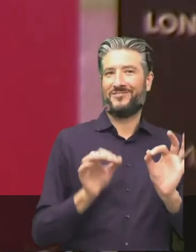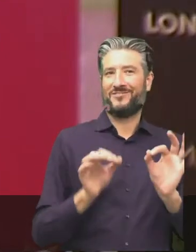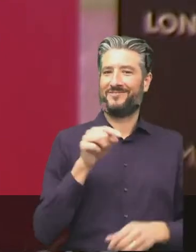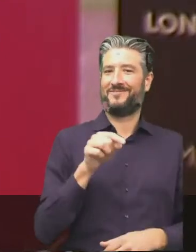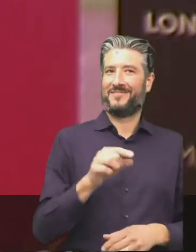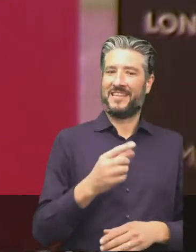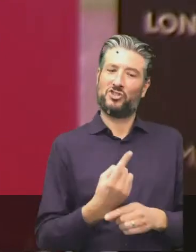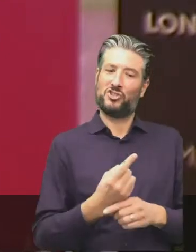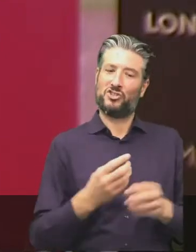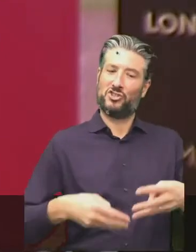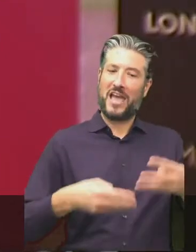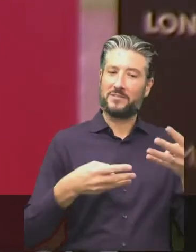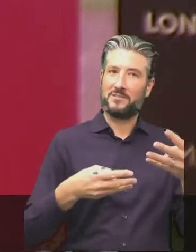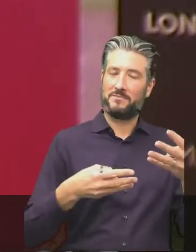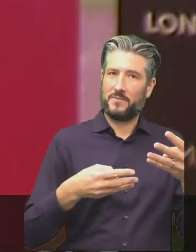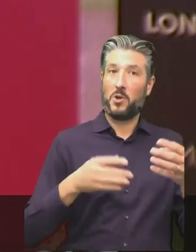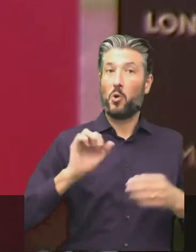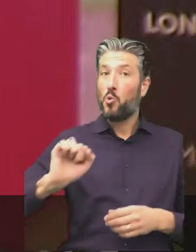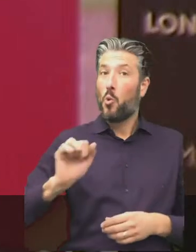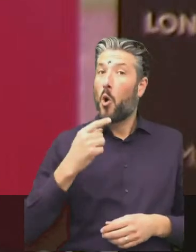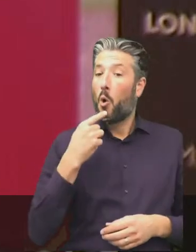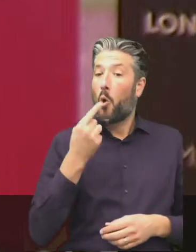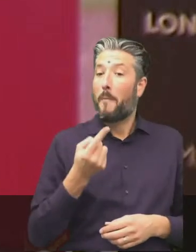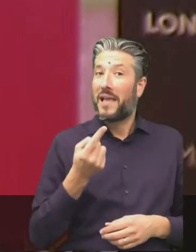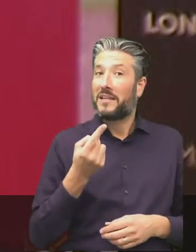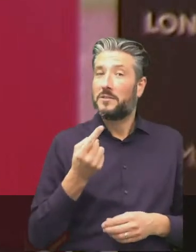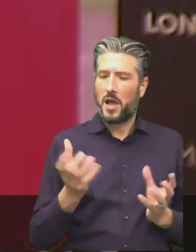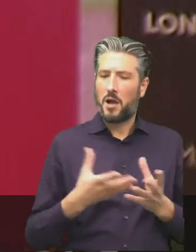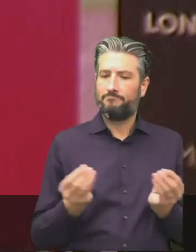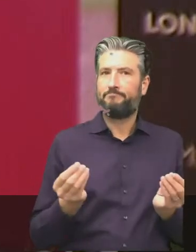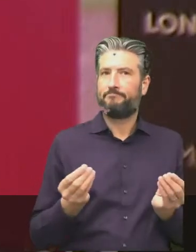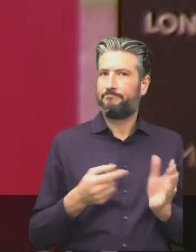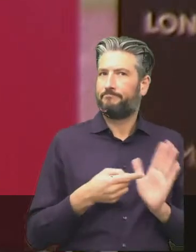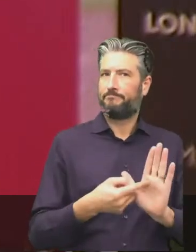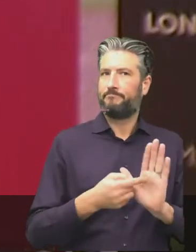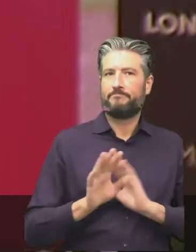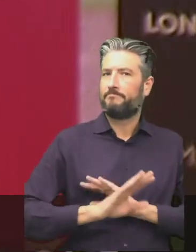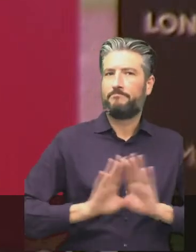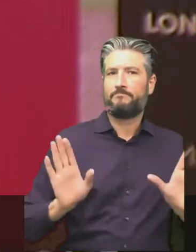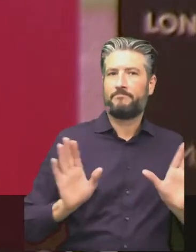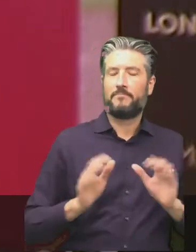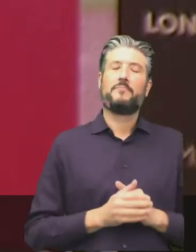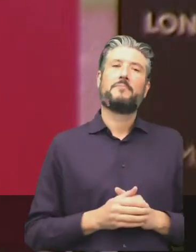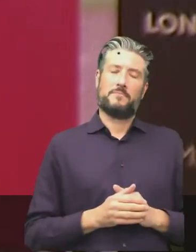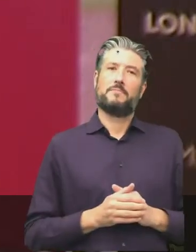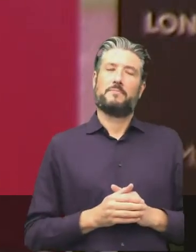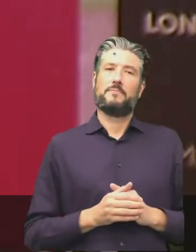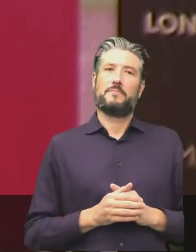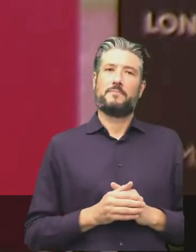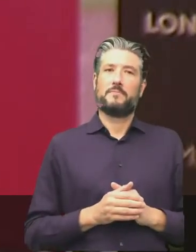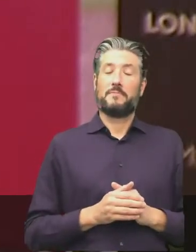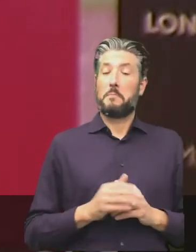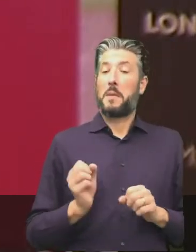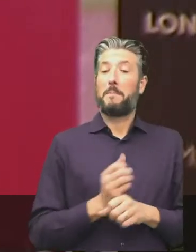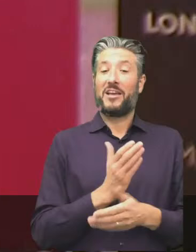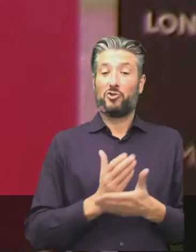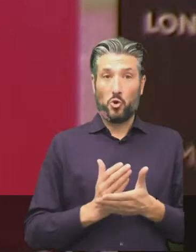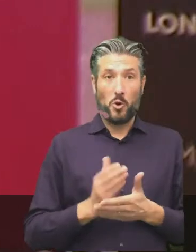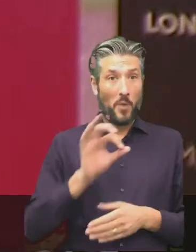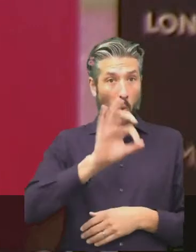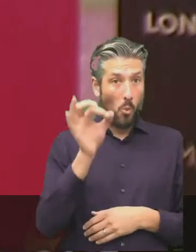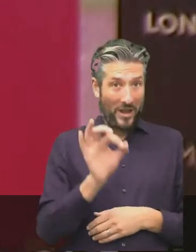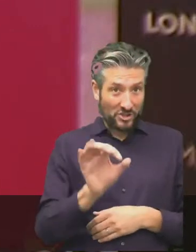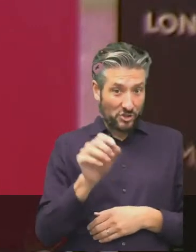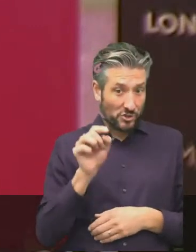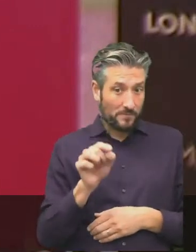made visible. Try to ask questions on the topic being discussed at the right time, as otherwise they may